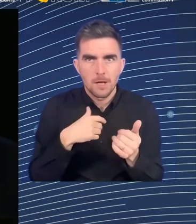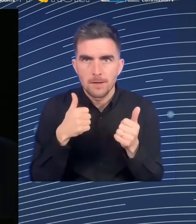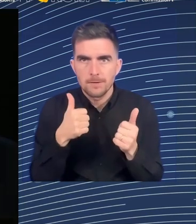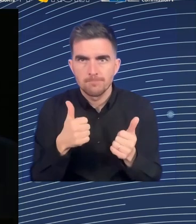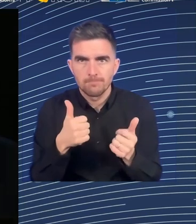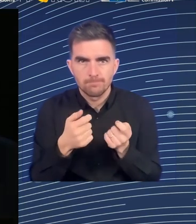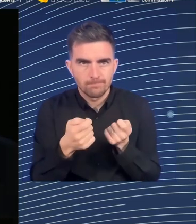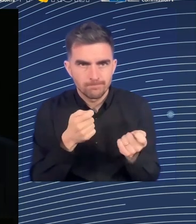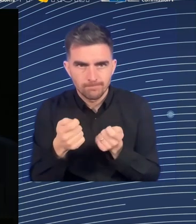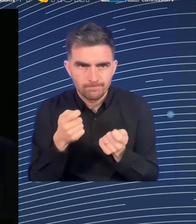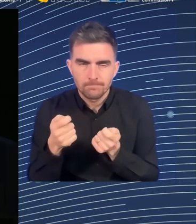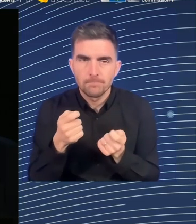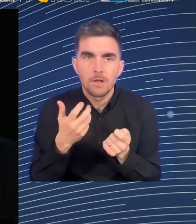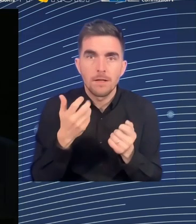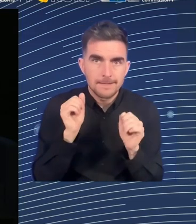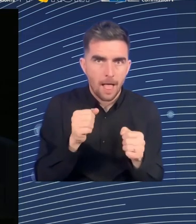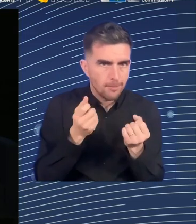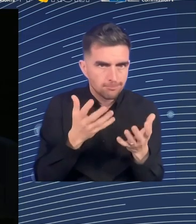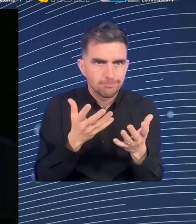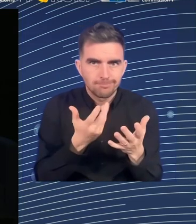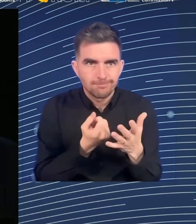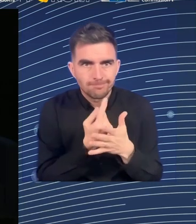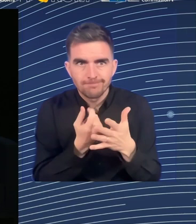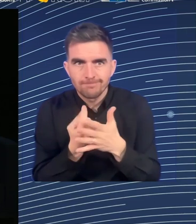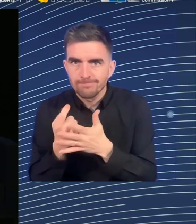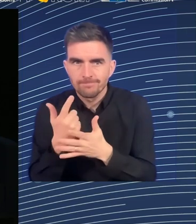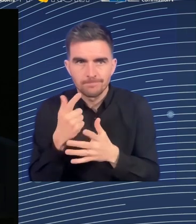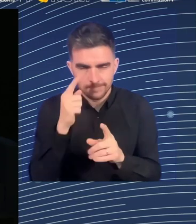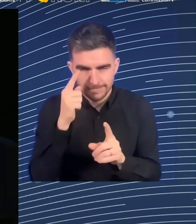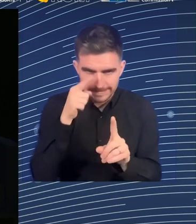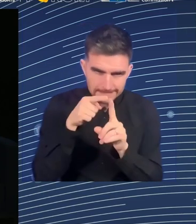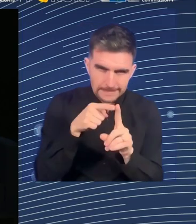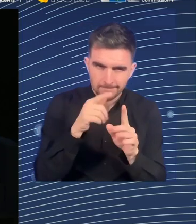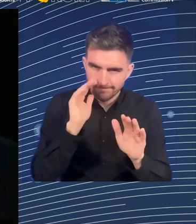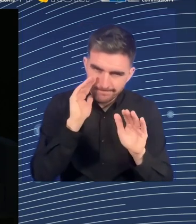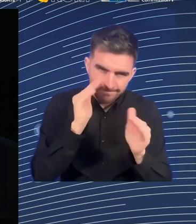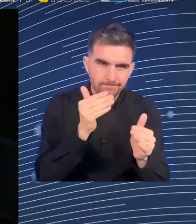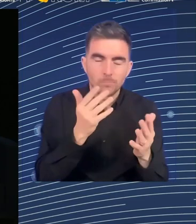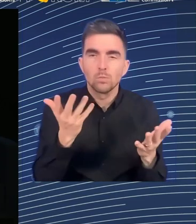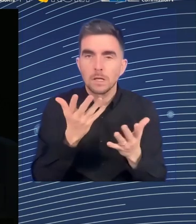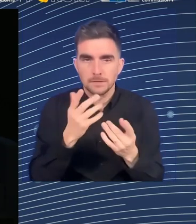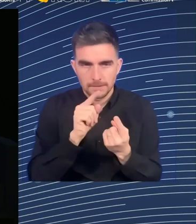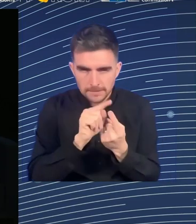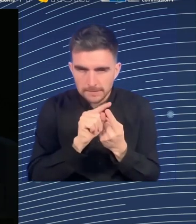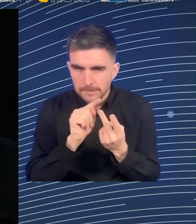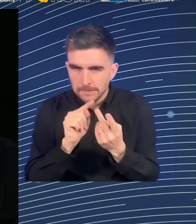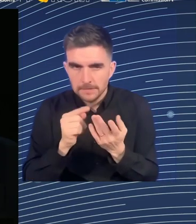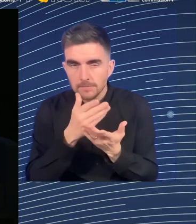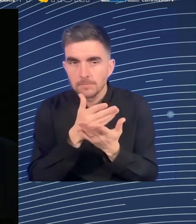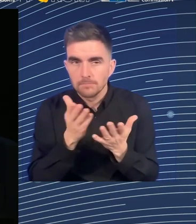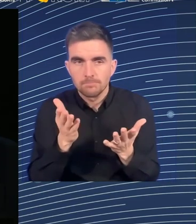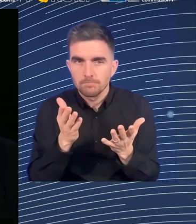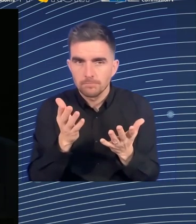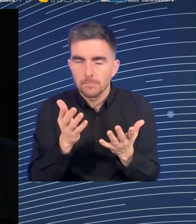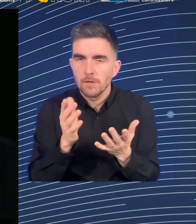Also, we have active labor market policies provided by the governments. So I think quite a few developments happening in this field.